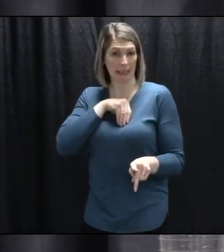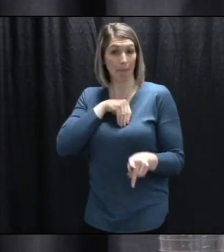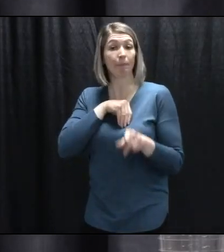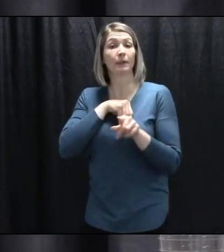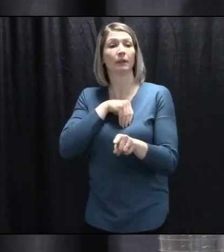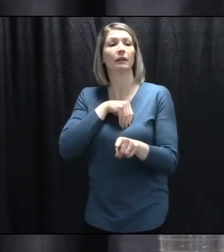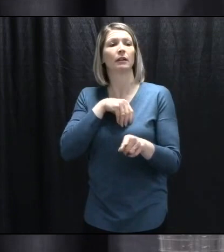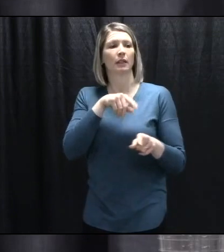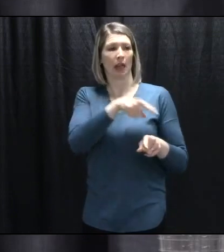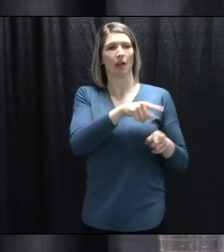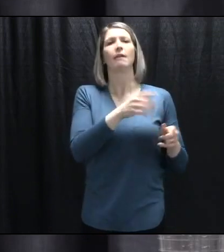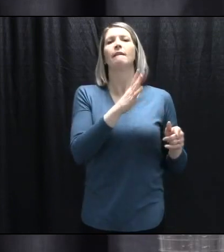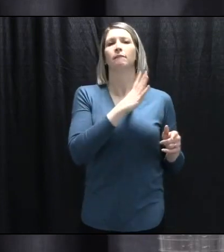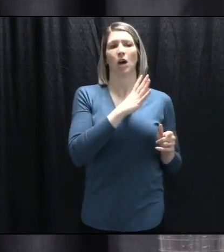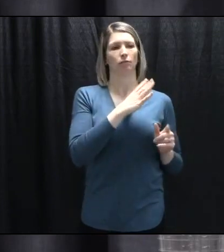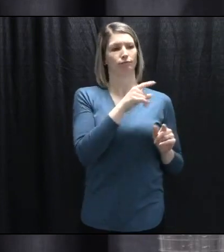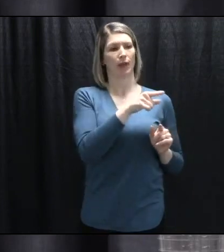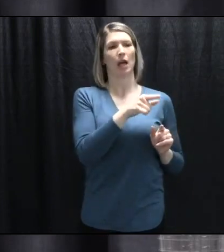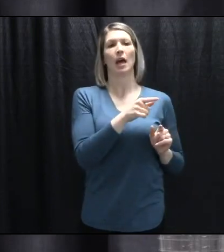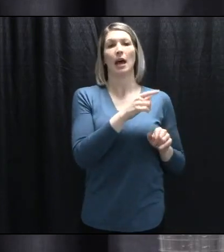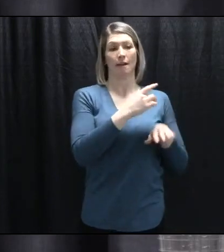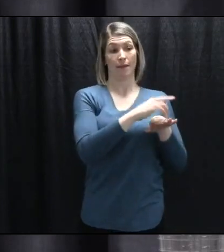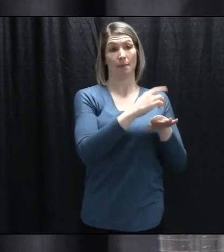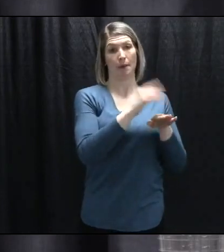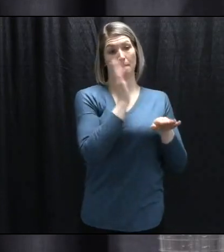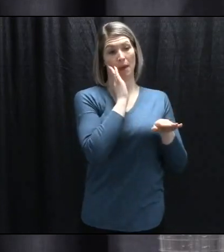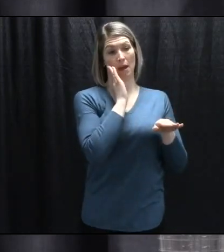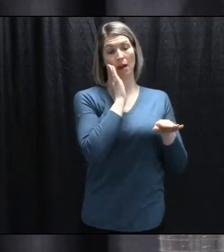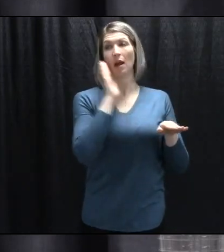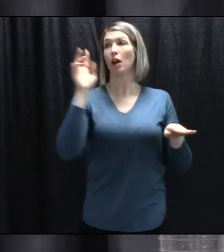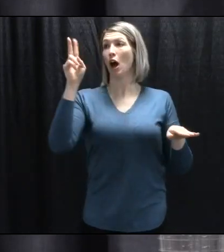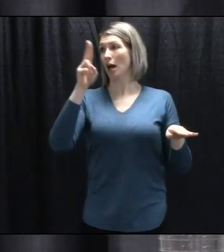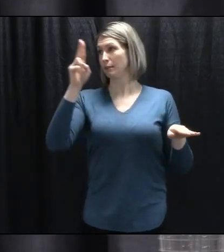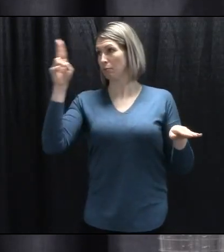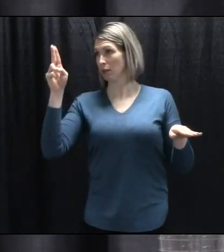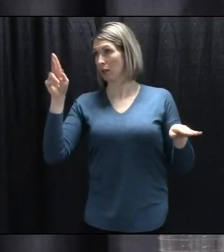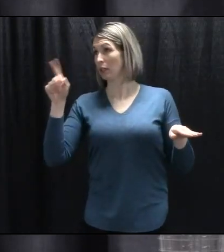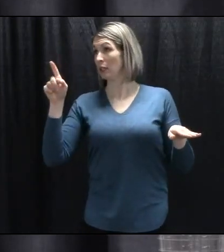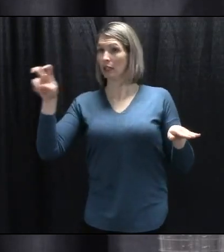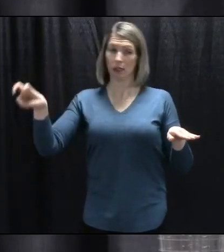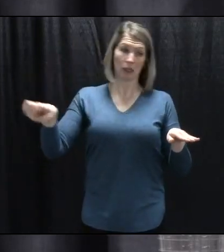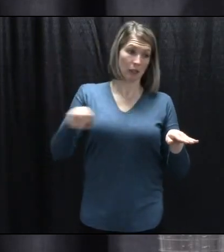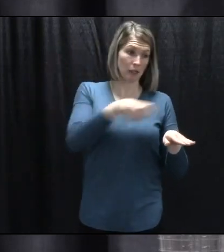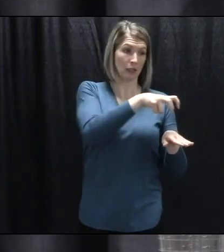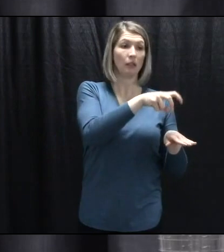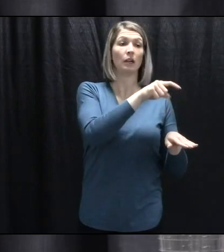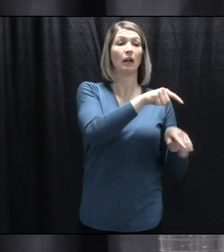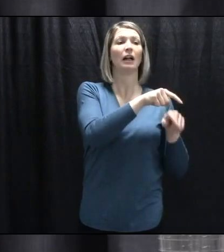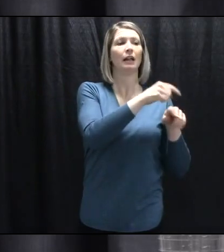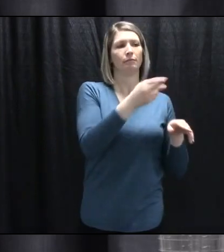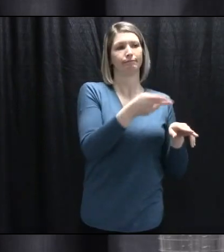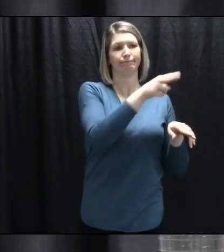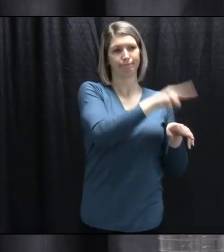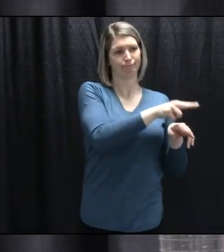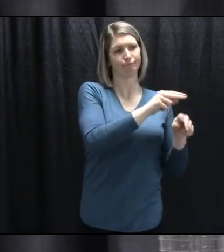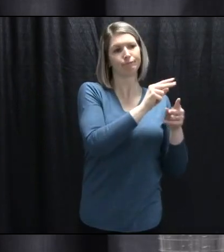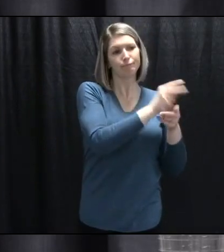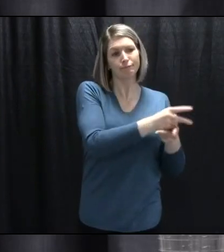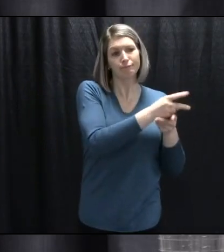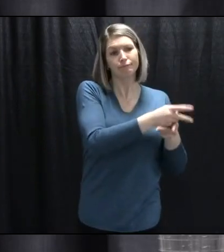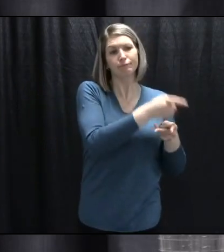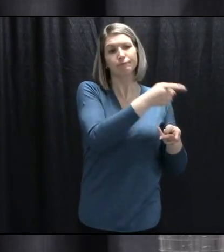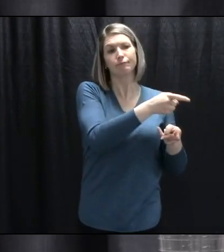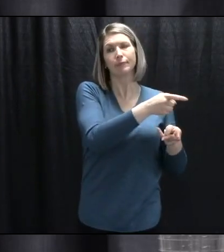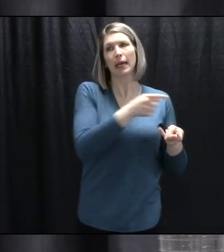bed will then be repurposed for someone from acute care and will no longer be free. I think the real question is,